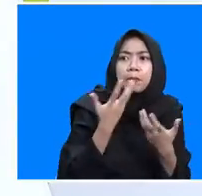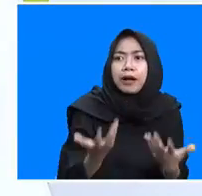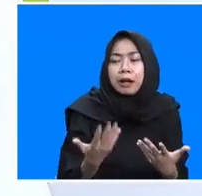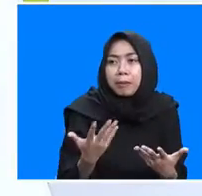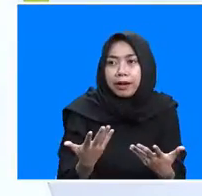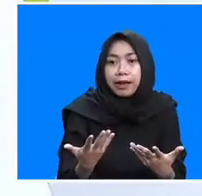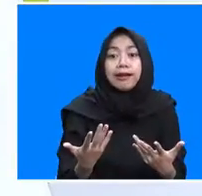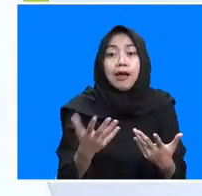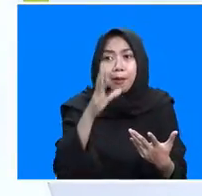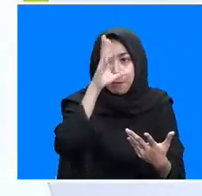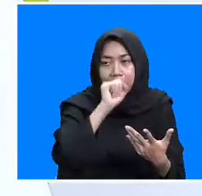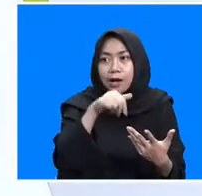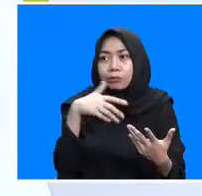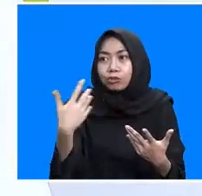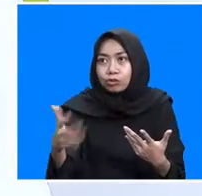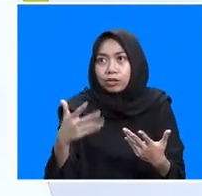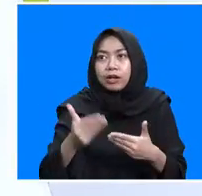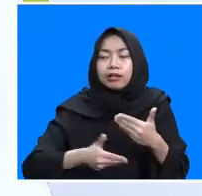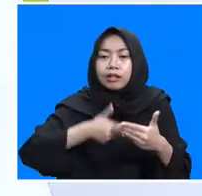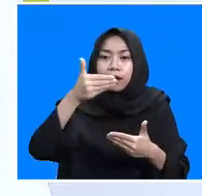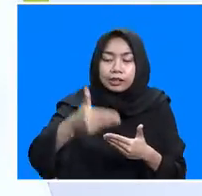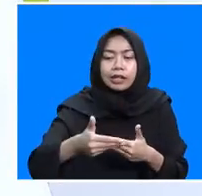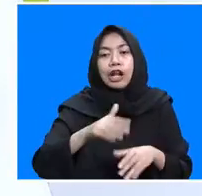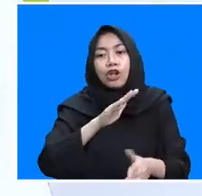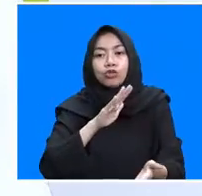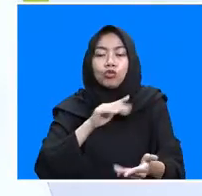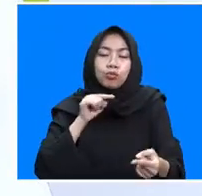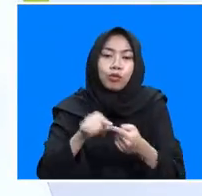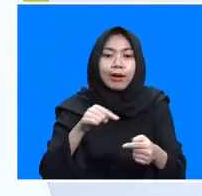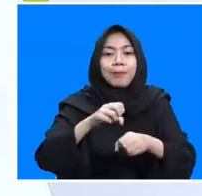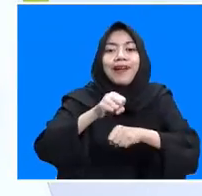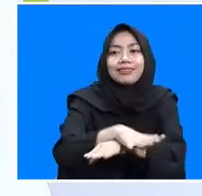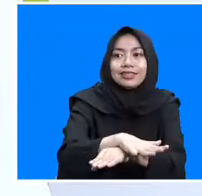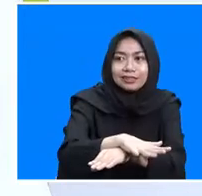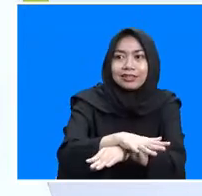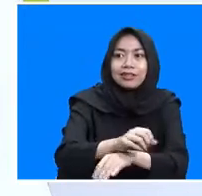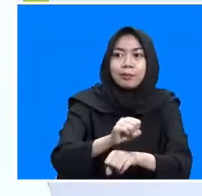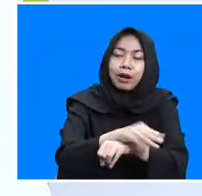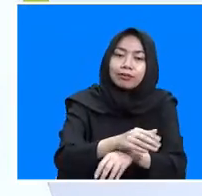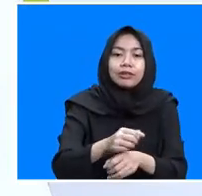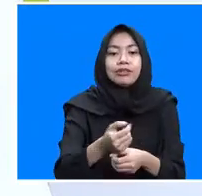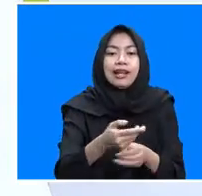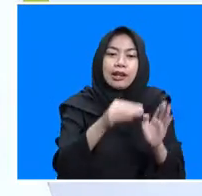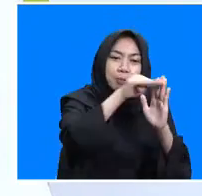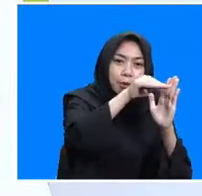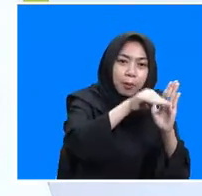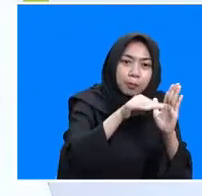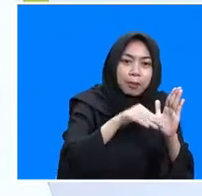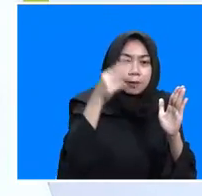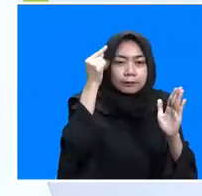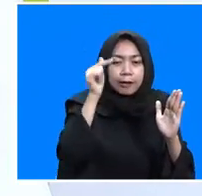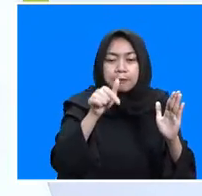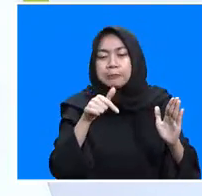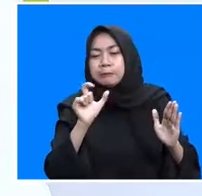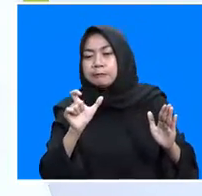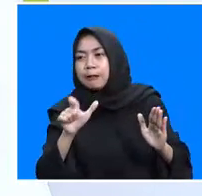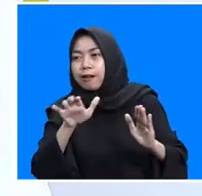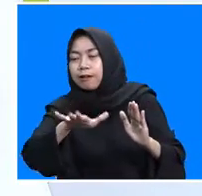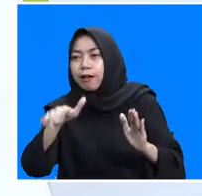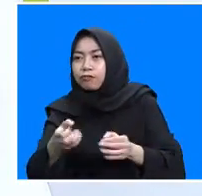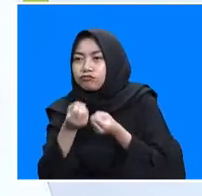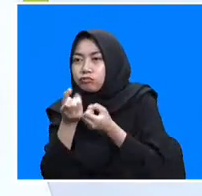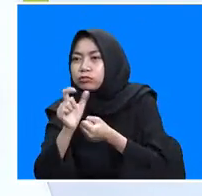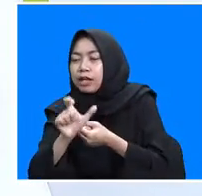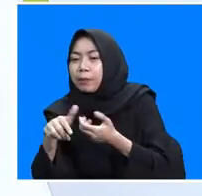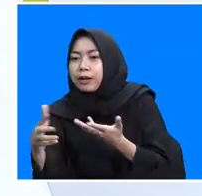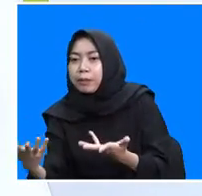you understand that, you're of course going to the practice component. So it is about implementing those policies. How do we create an